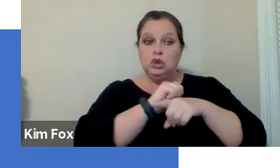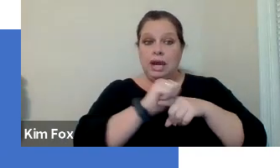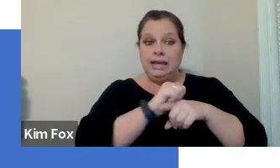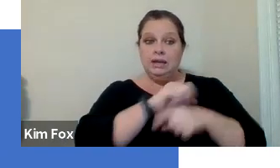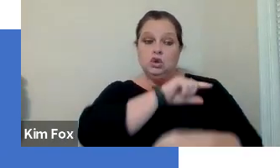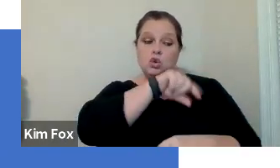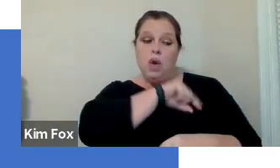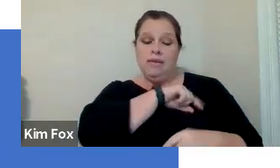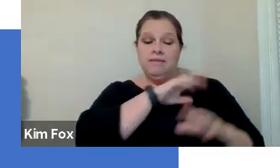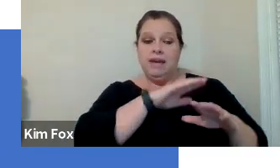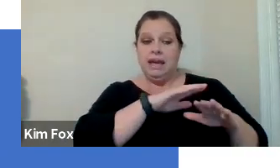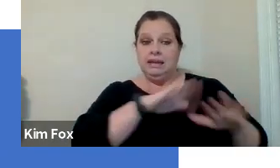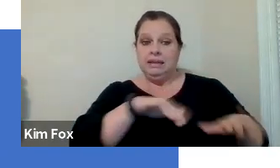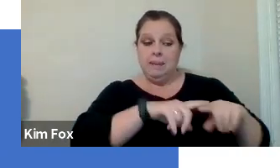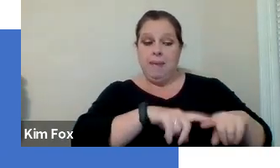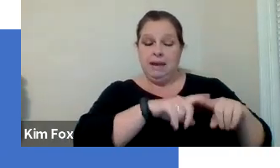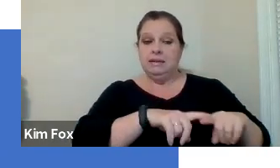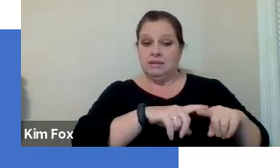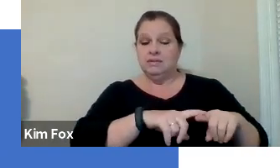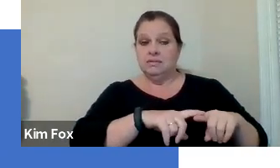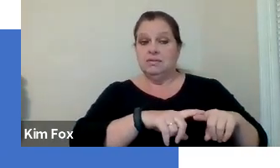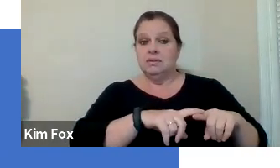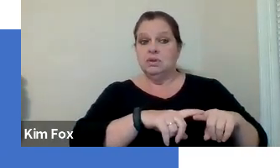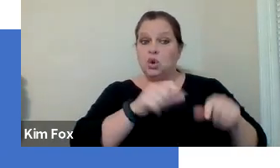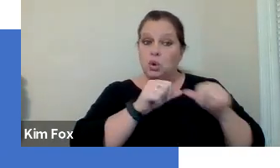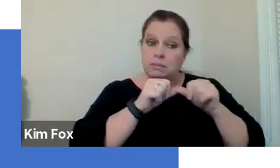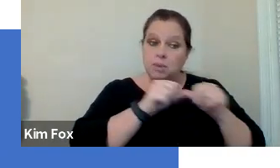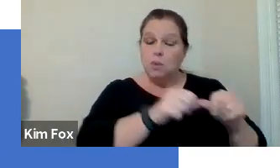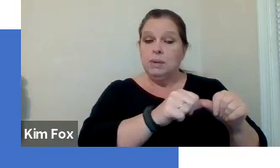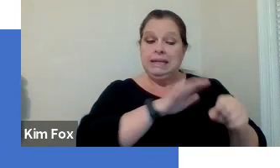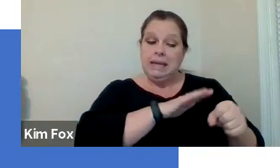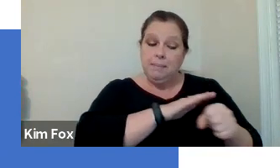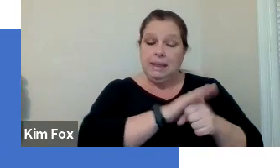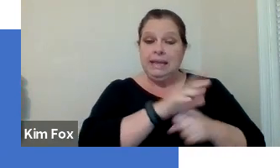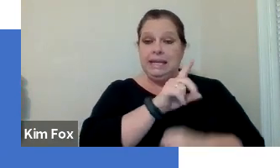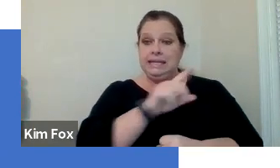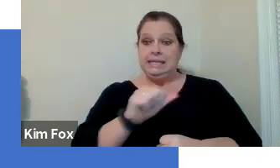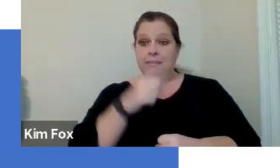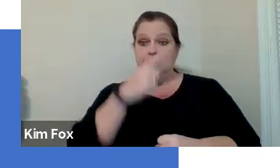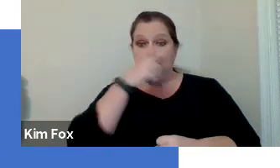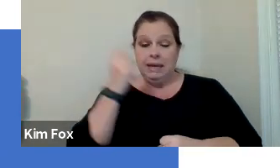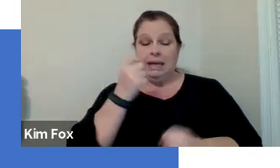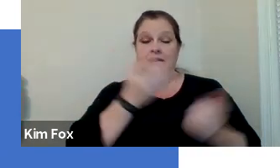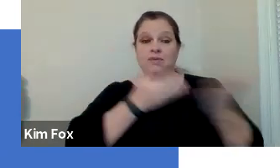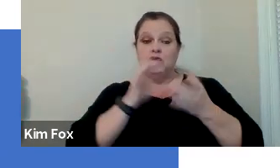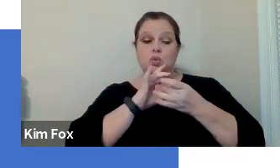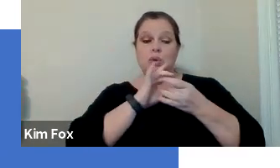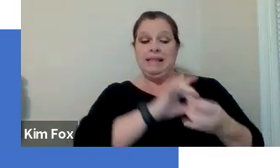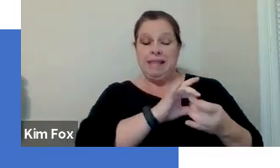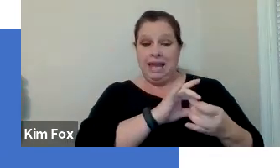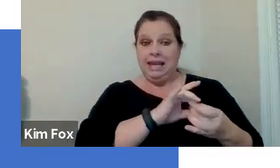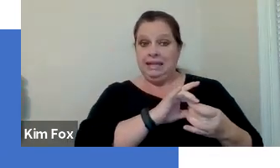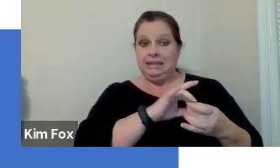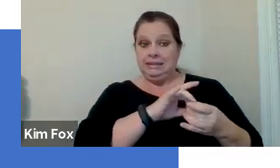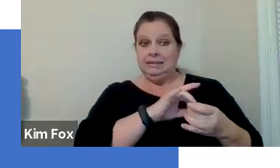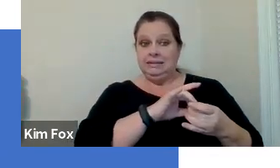qualified dependents of veterans who are permanently and totally disabled because of a service-related condition,